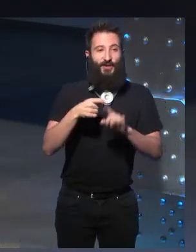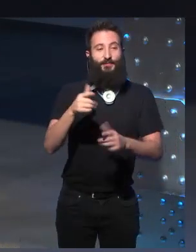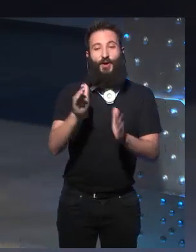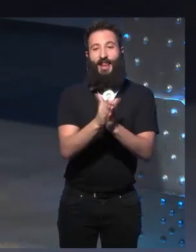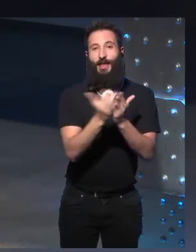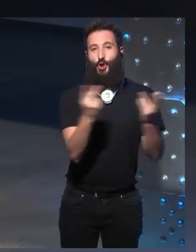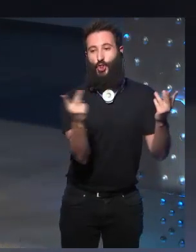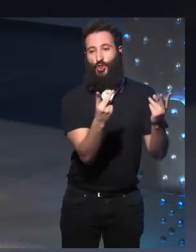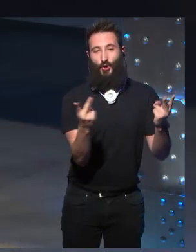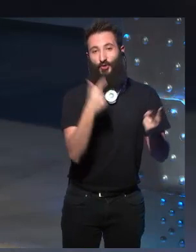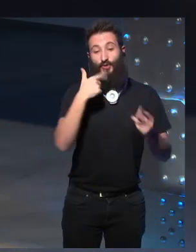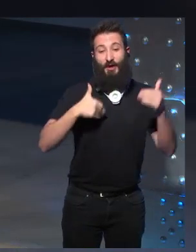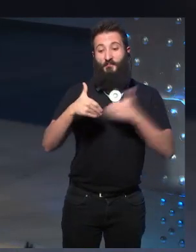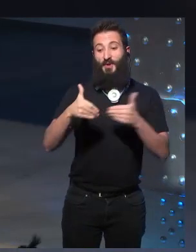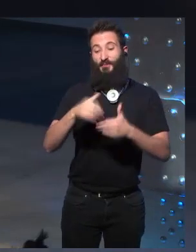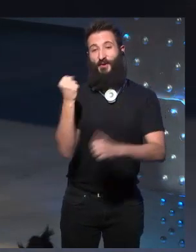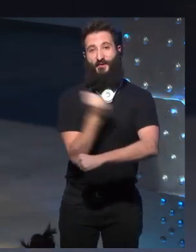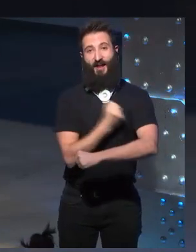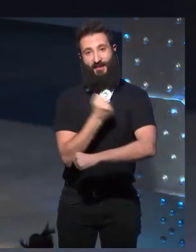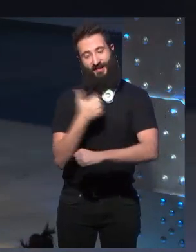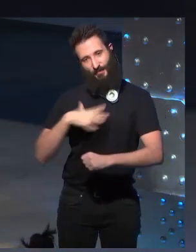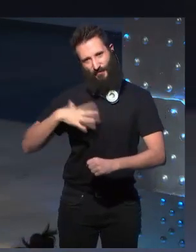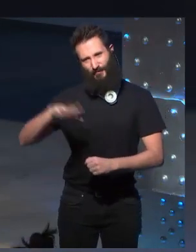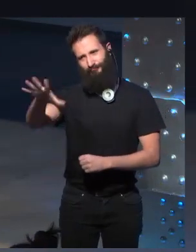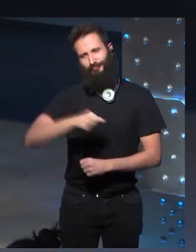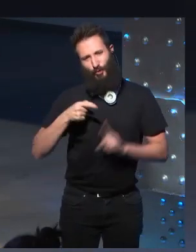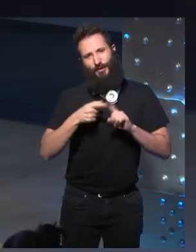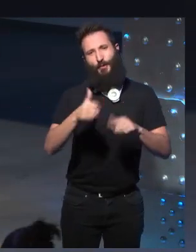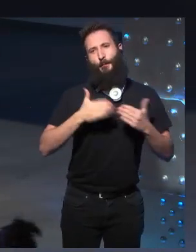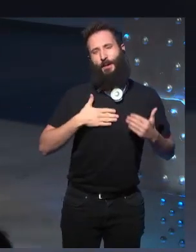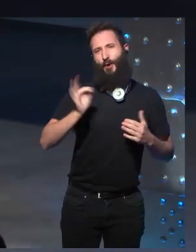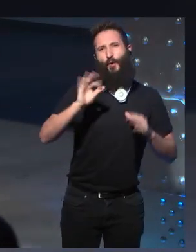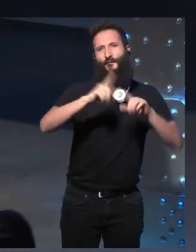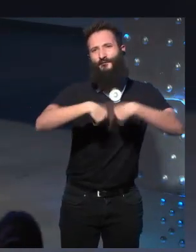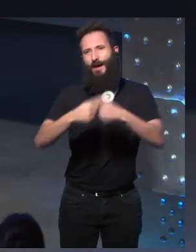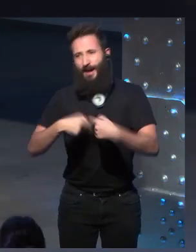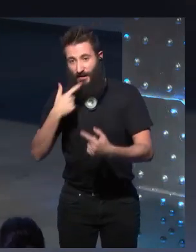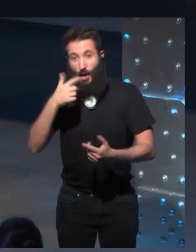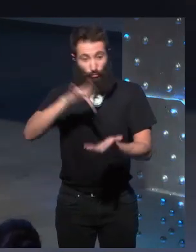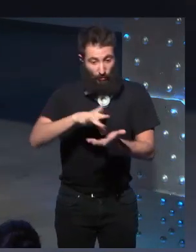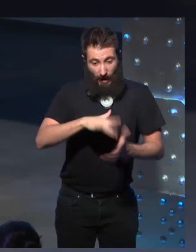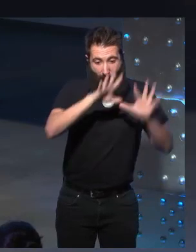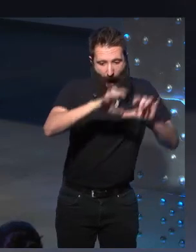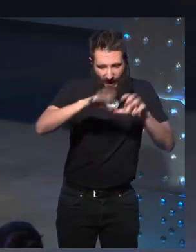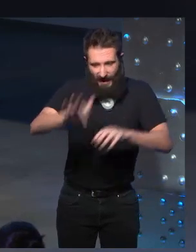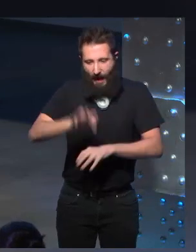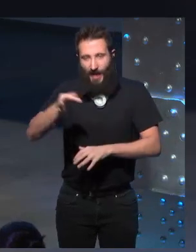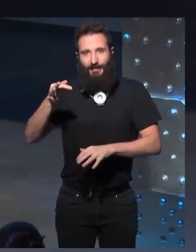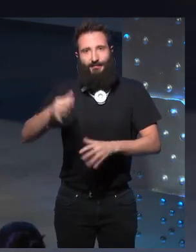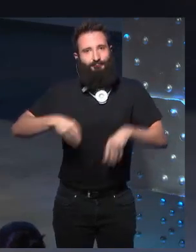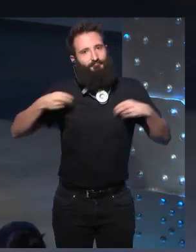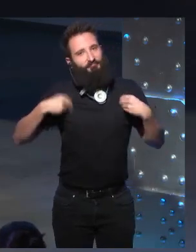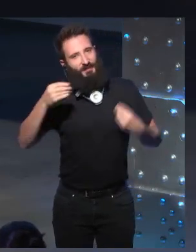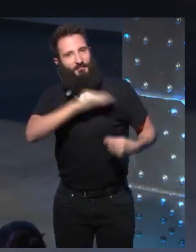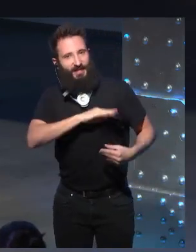getting Christophe to sign your book. So please buy them for yourselves, buy them for your family, and because everyone will